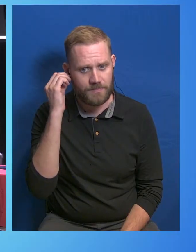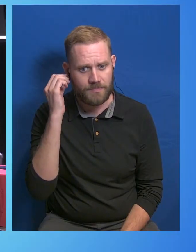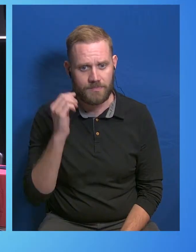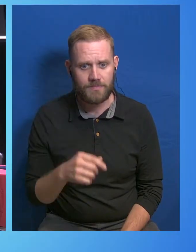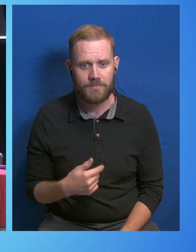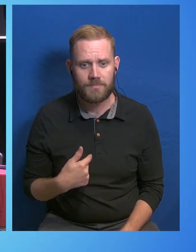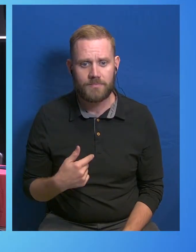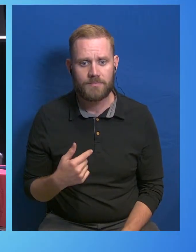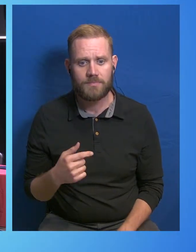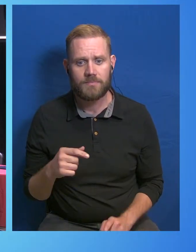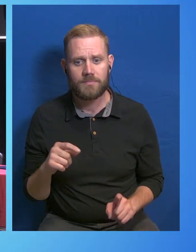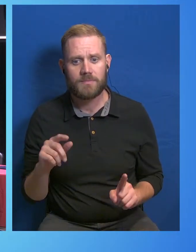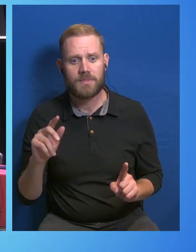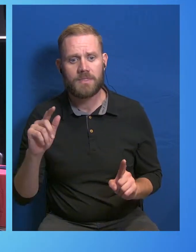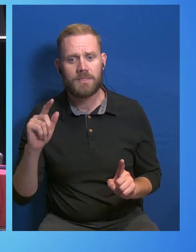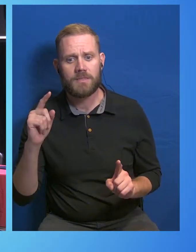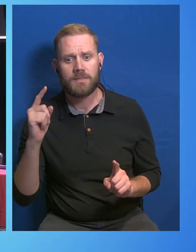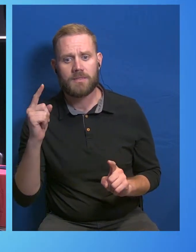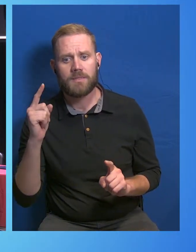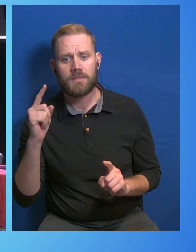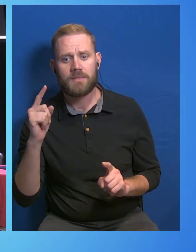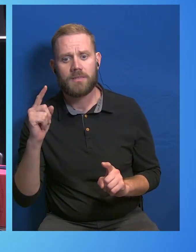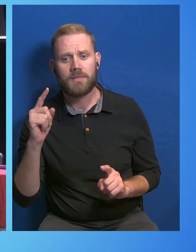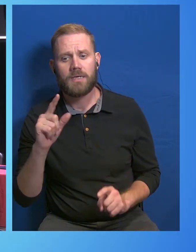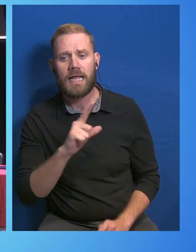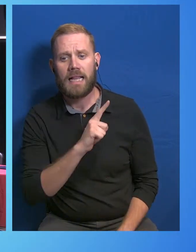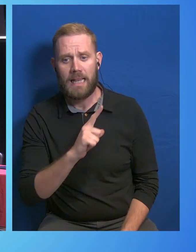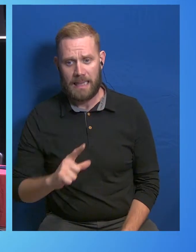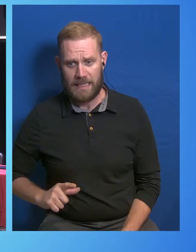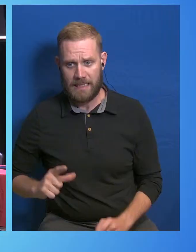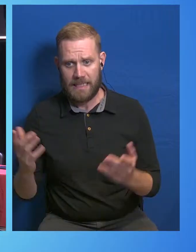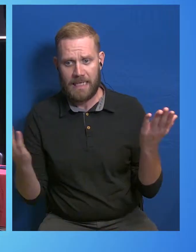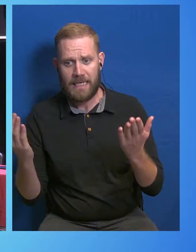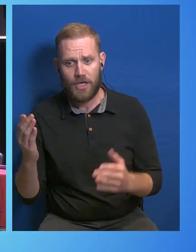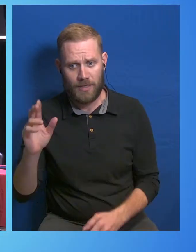I have a motion. Do I'll I have a second that. second? Oh. This is Linda Both.